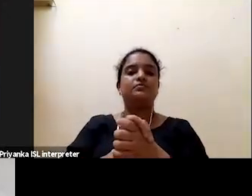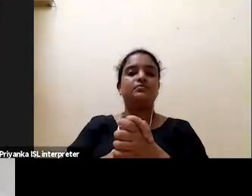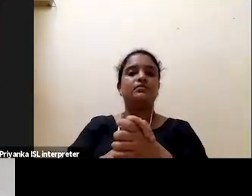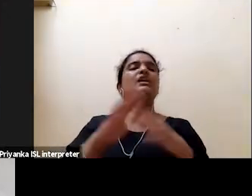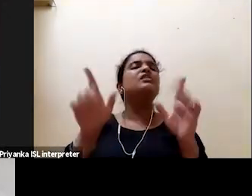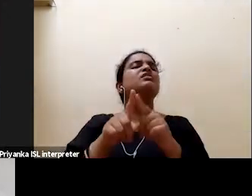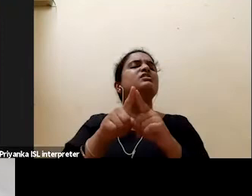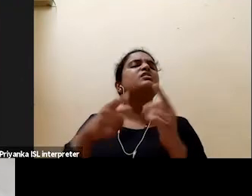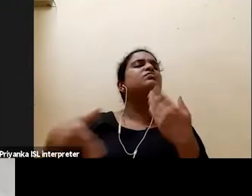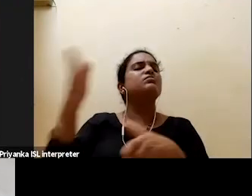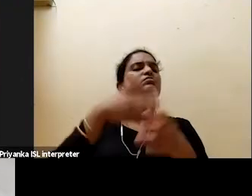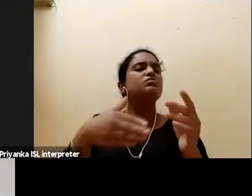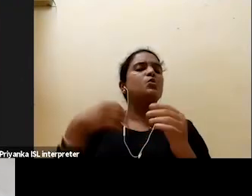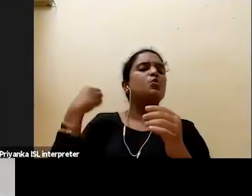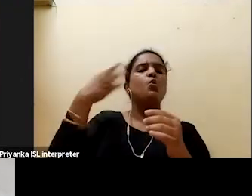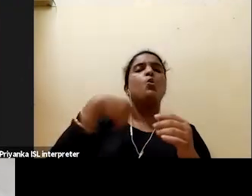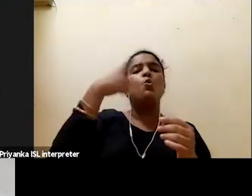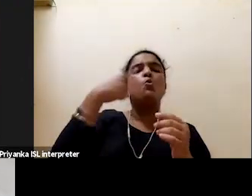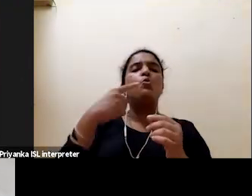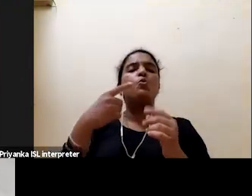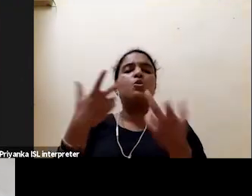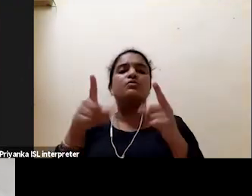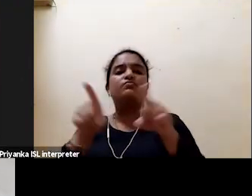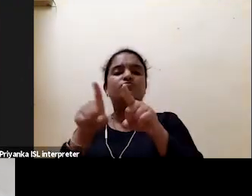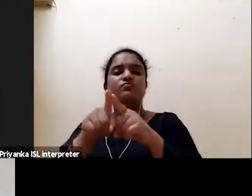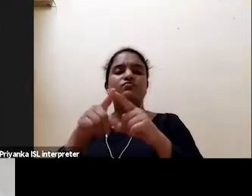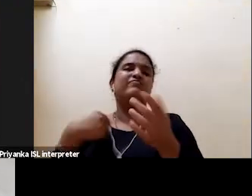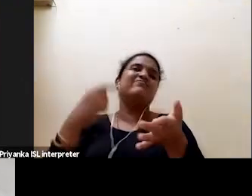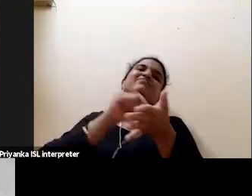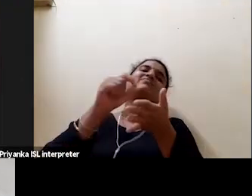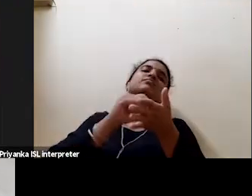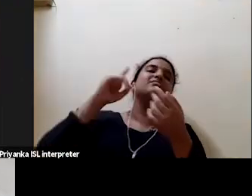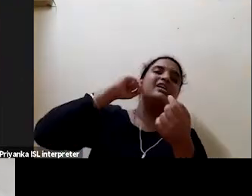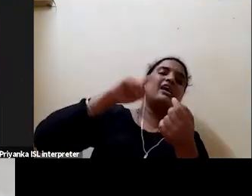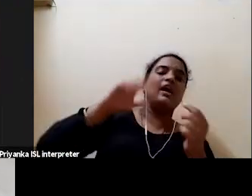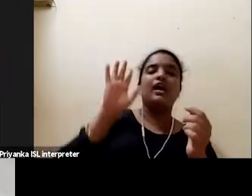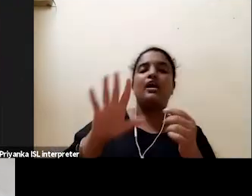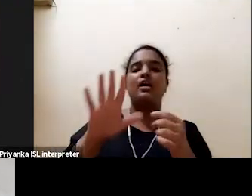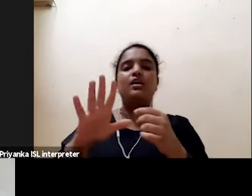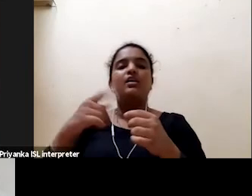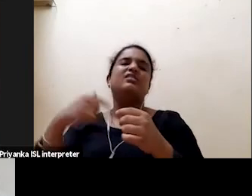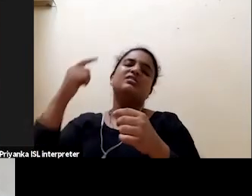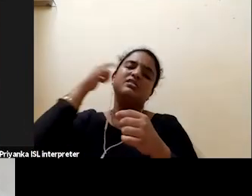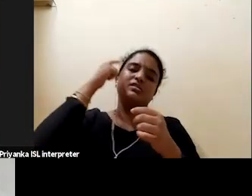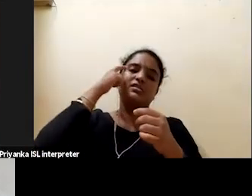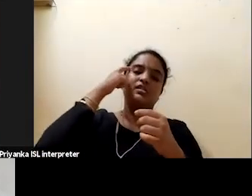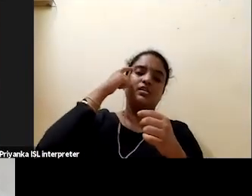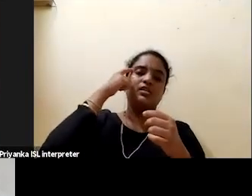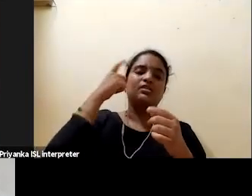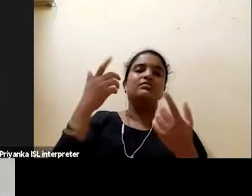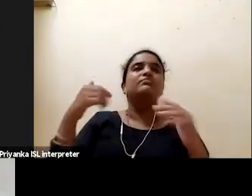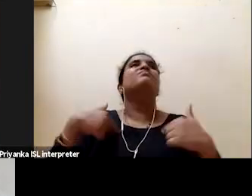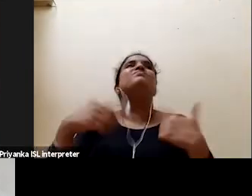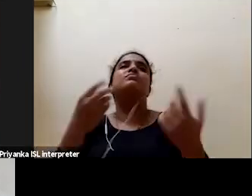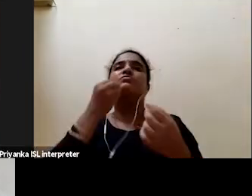started our blogs, we never thought who was the audience. We were actually just writing for ourselves. And we thought we write about what we are